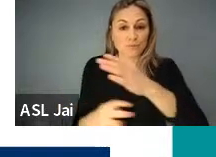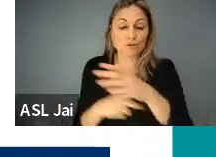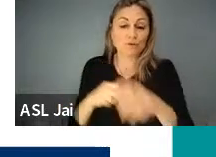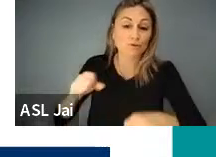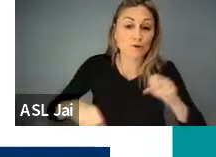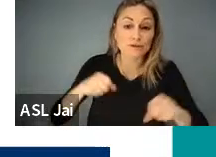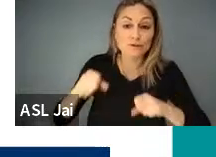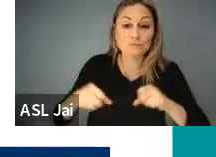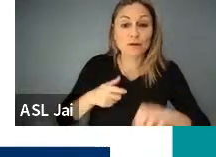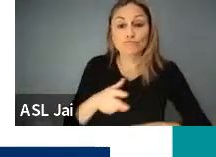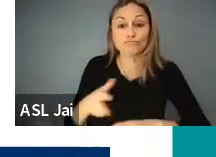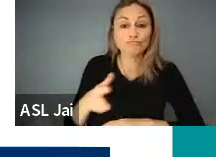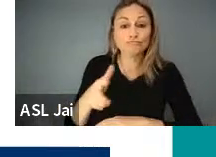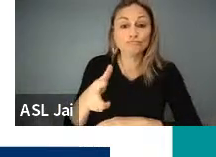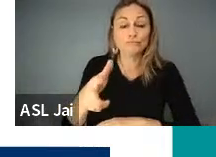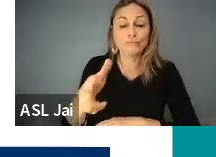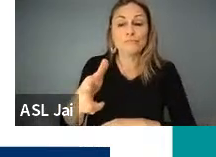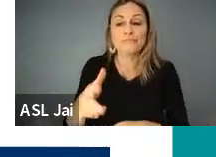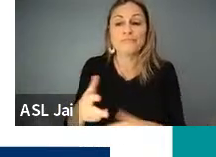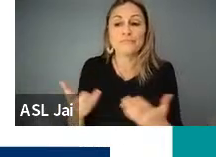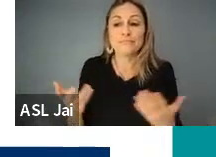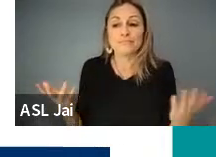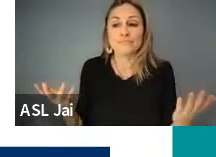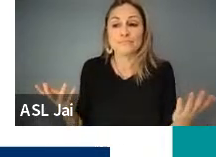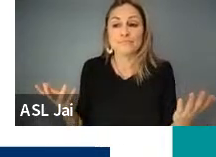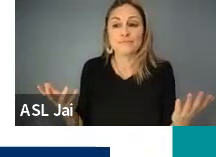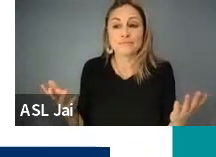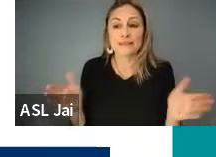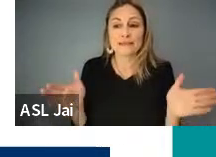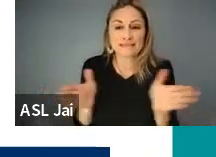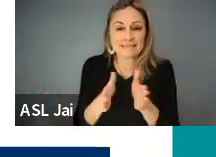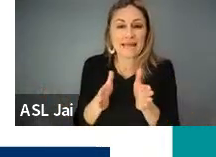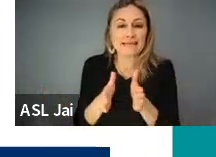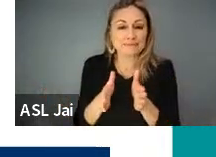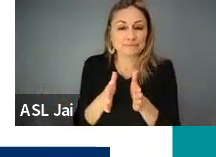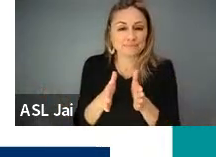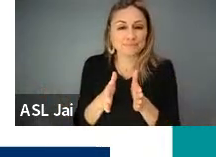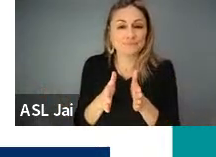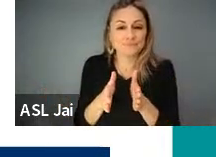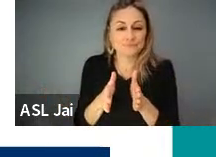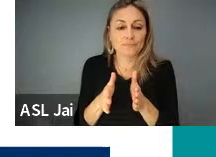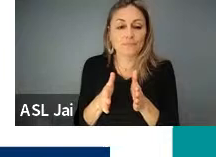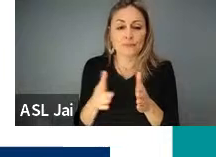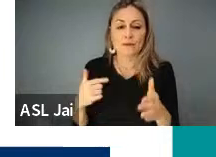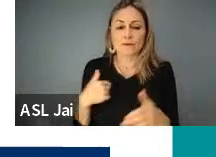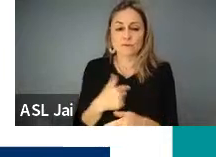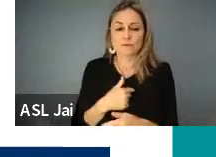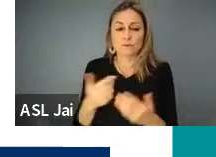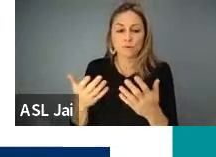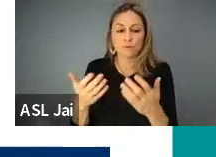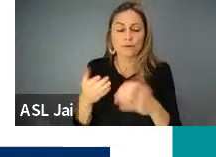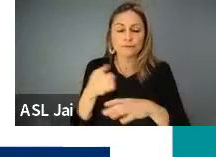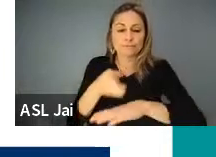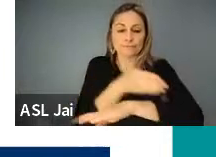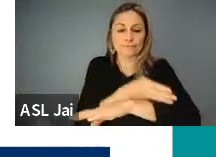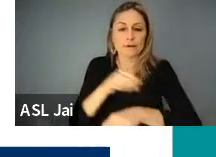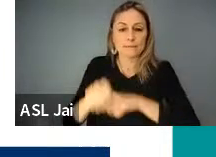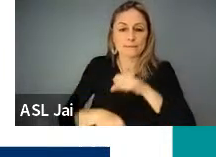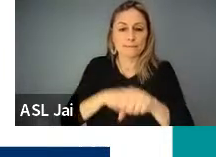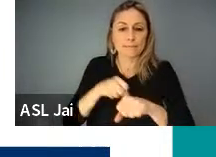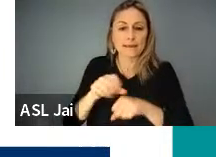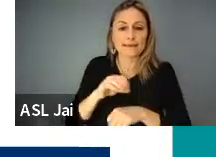or it is tight going. And so we're looking at improving bike and pedestrian